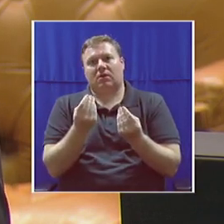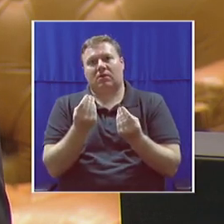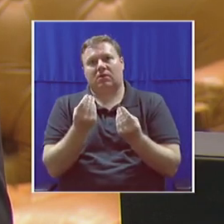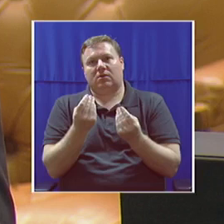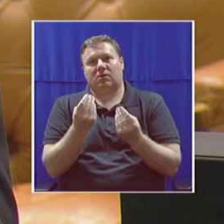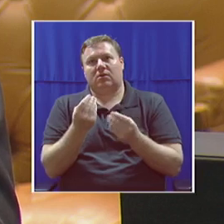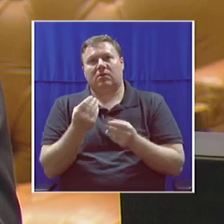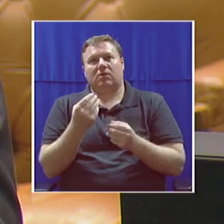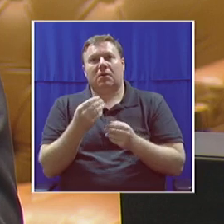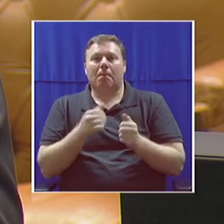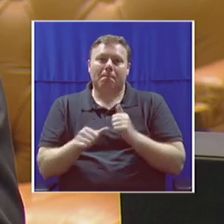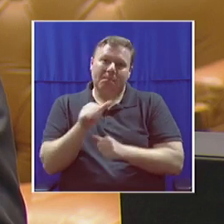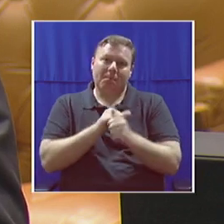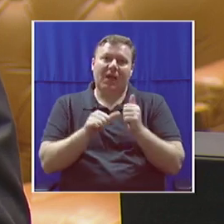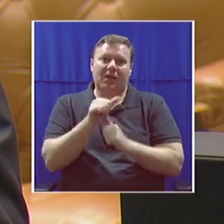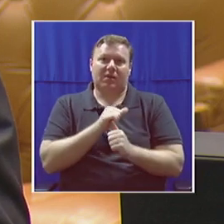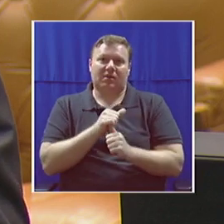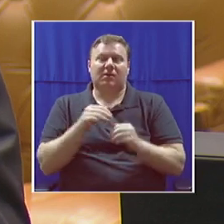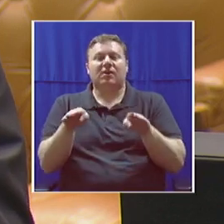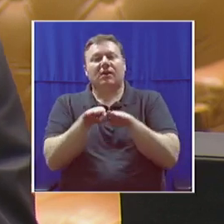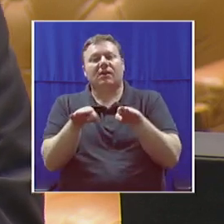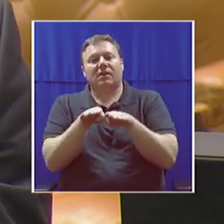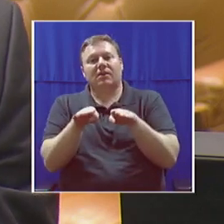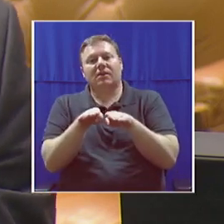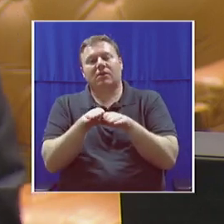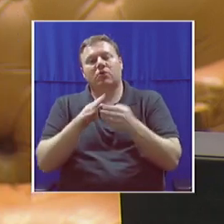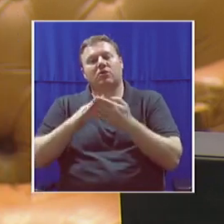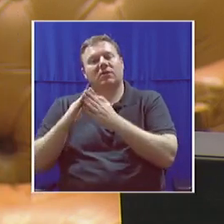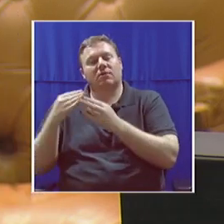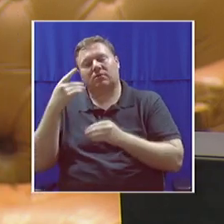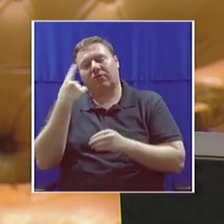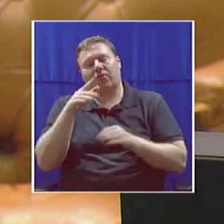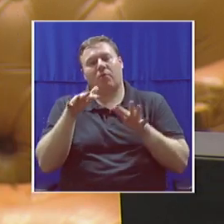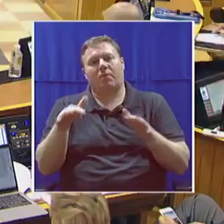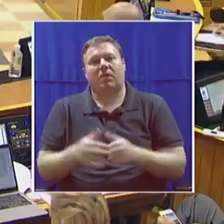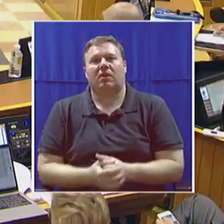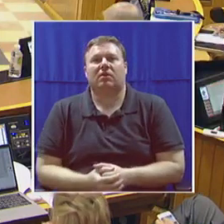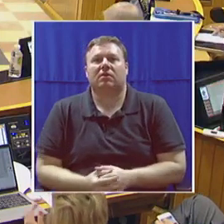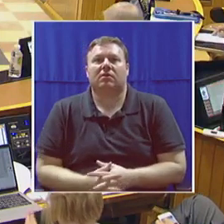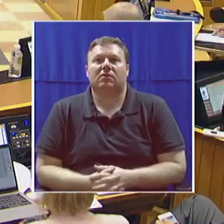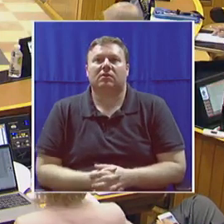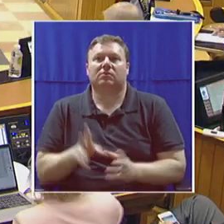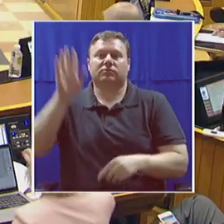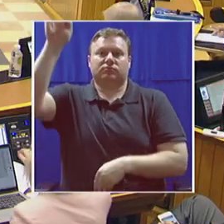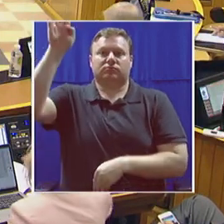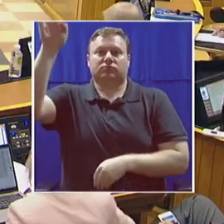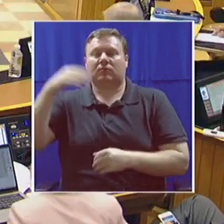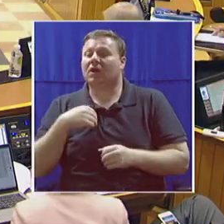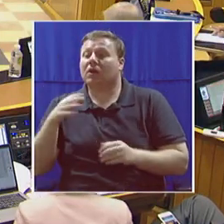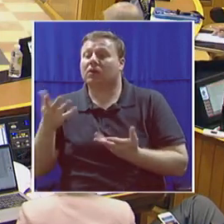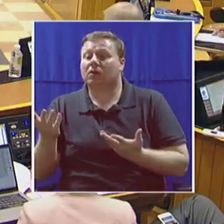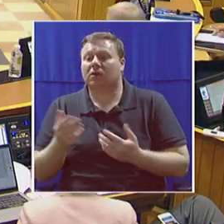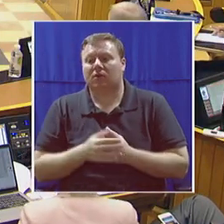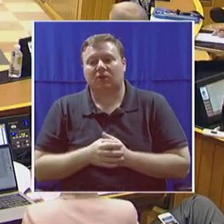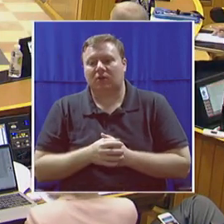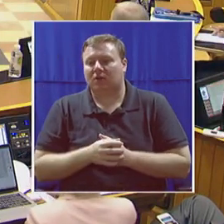redress and bring an equal Society to our people thank you honorable chair yes honorable member the minister